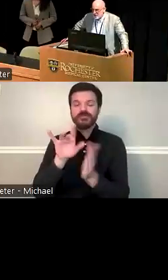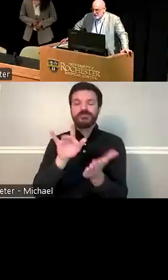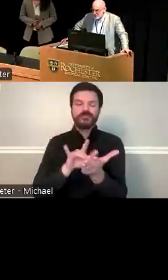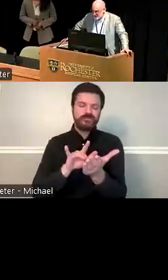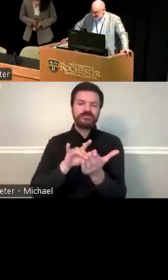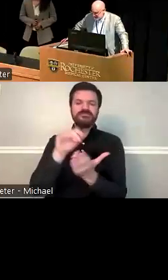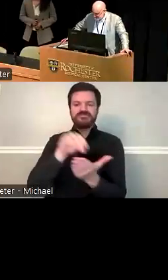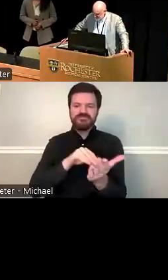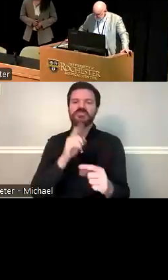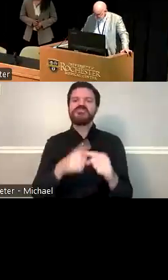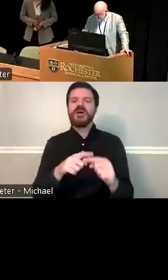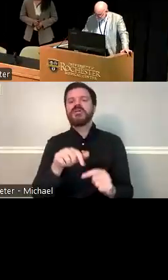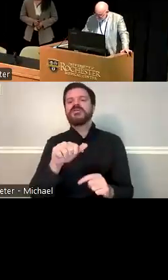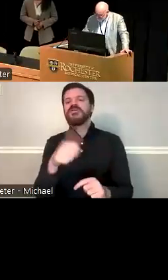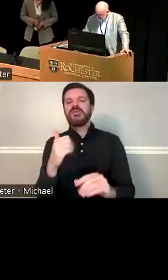with the link.